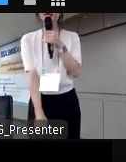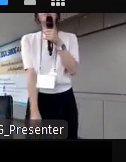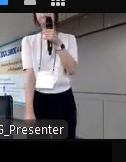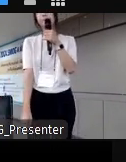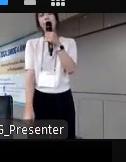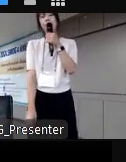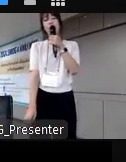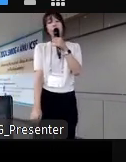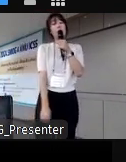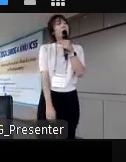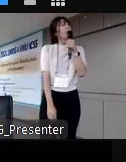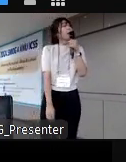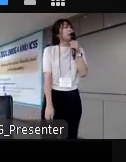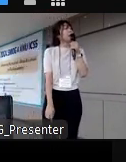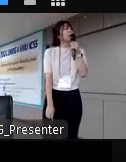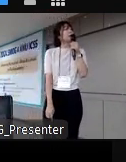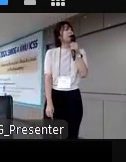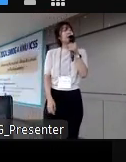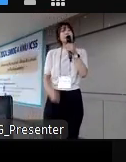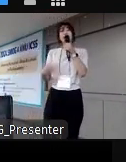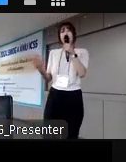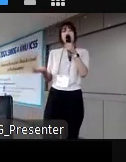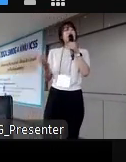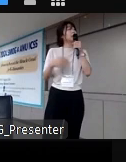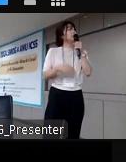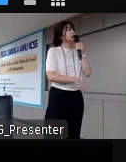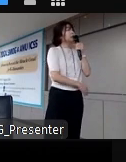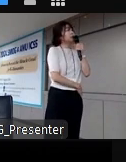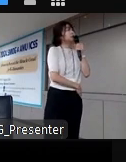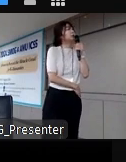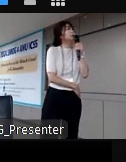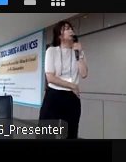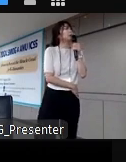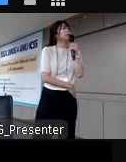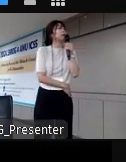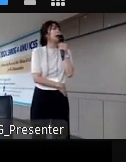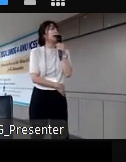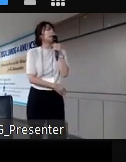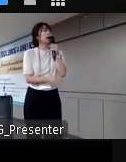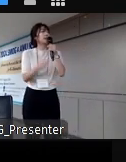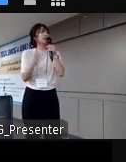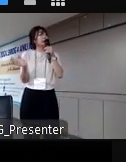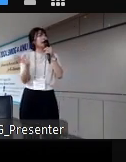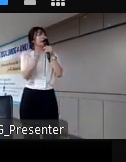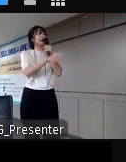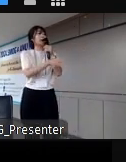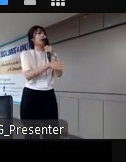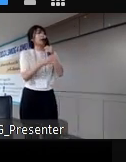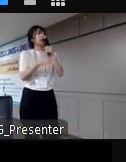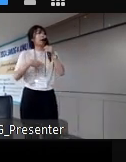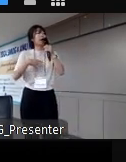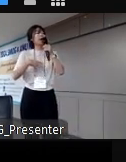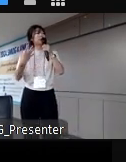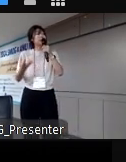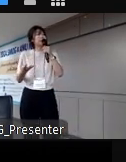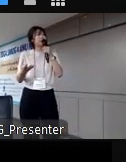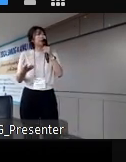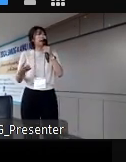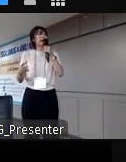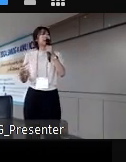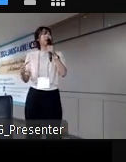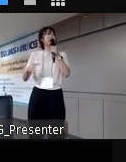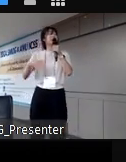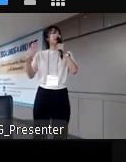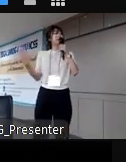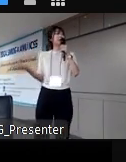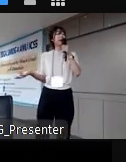anatus. And the number of referents affected the locus use. So if you have a boy and girl introduced, but I